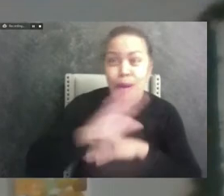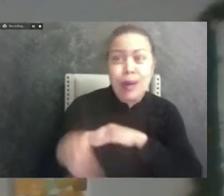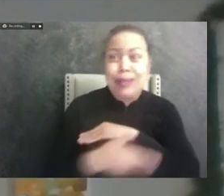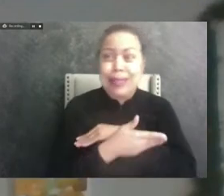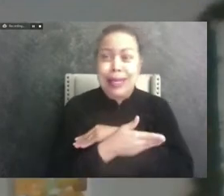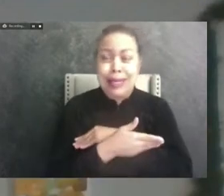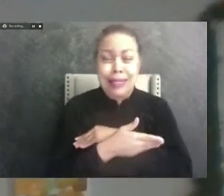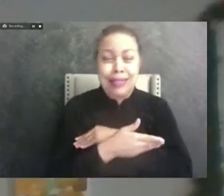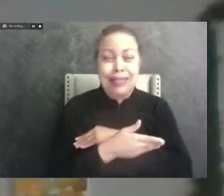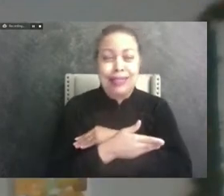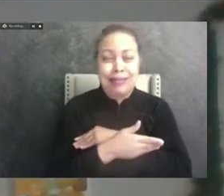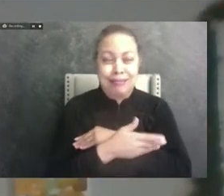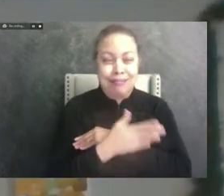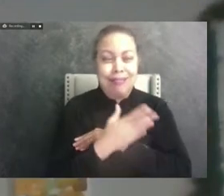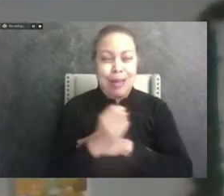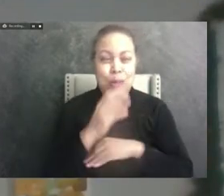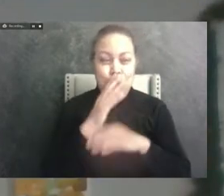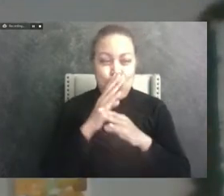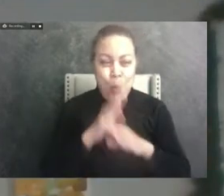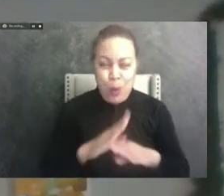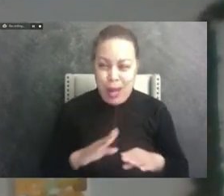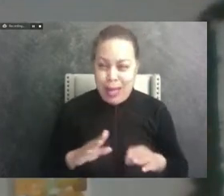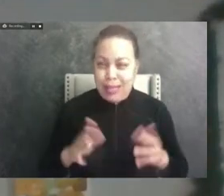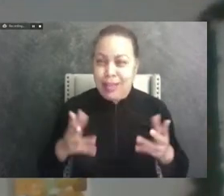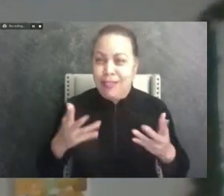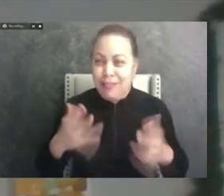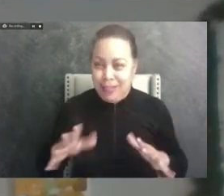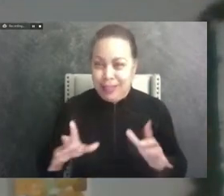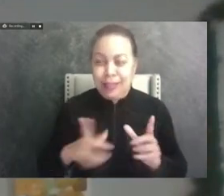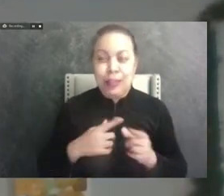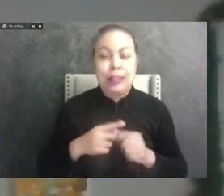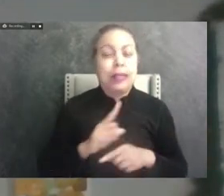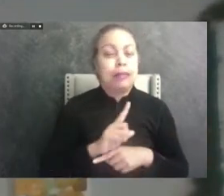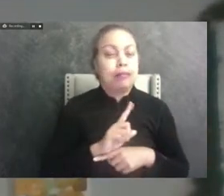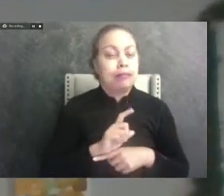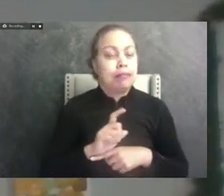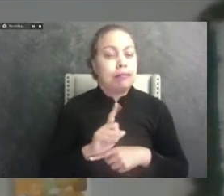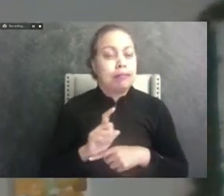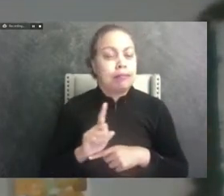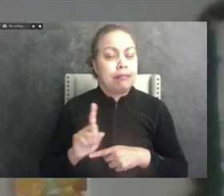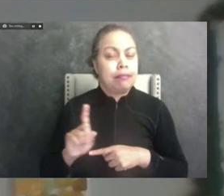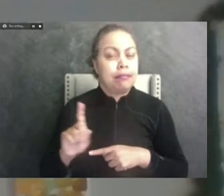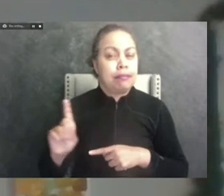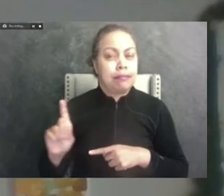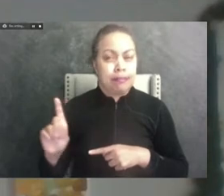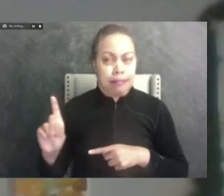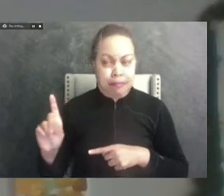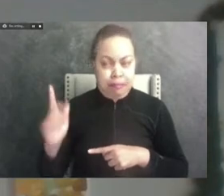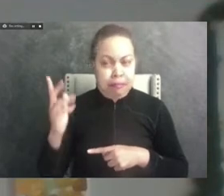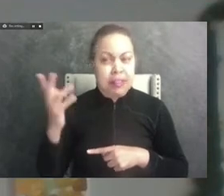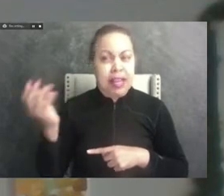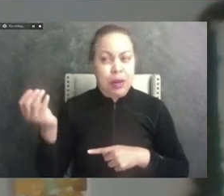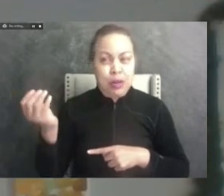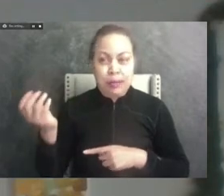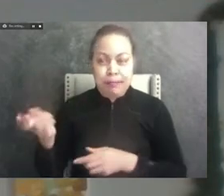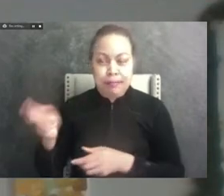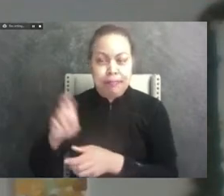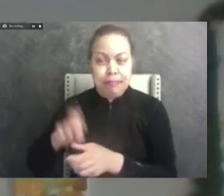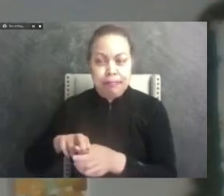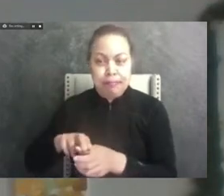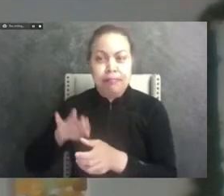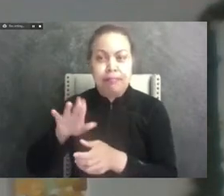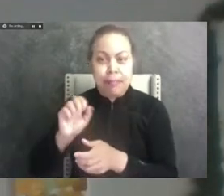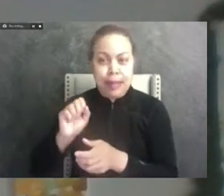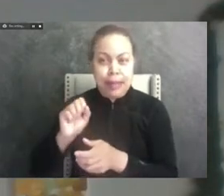Quietly, she made her way to the exit, walked to the terminal, and rode